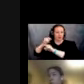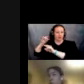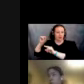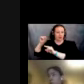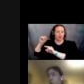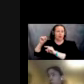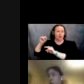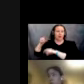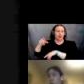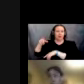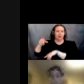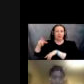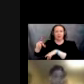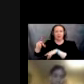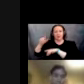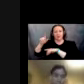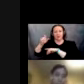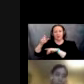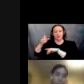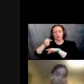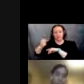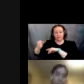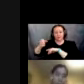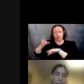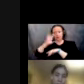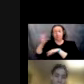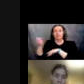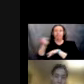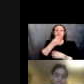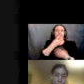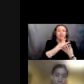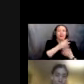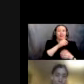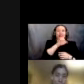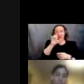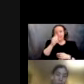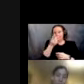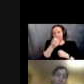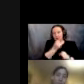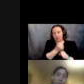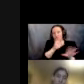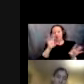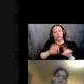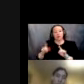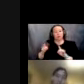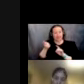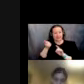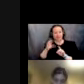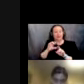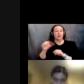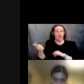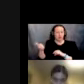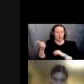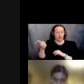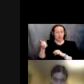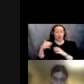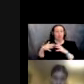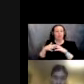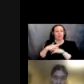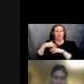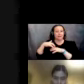in a different kind of location in a few years. But there were also several other Native